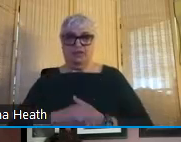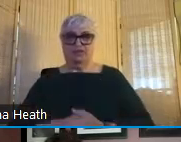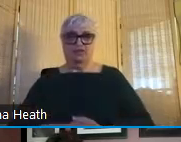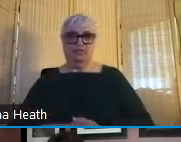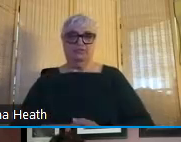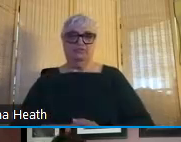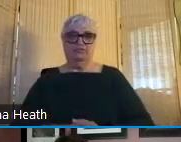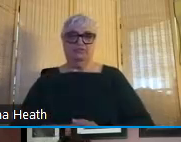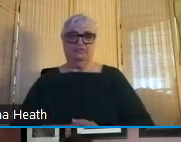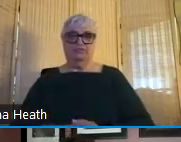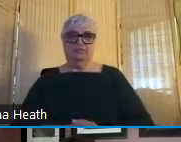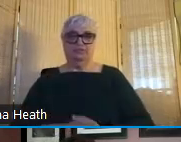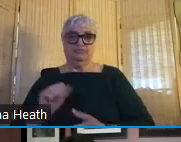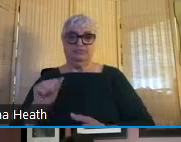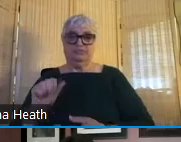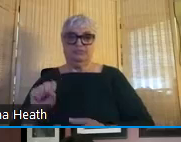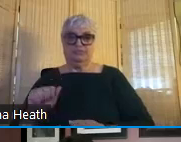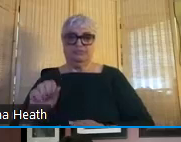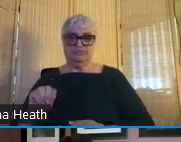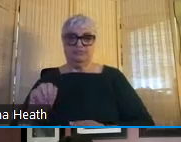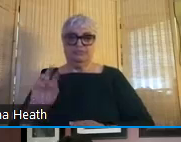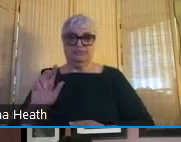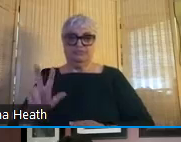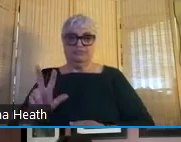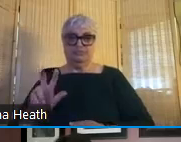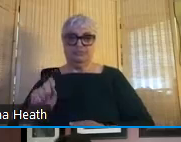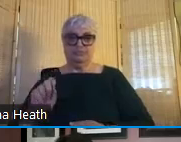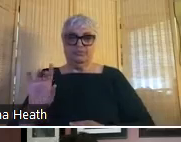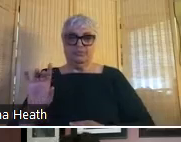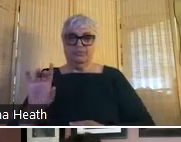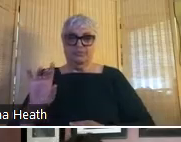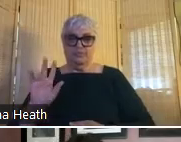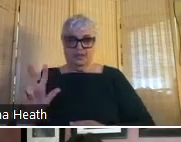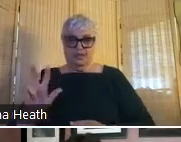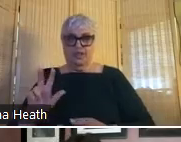please. ASAM 3.3 is part 8.8. Next slide.